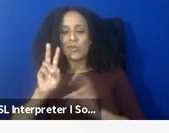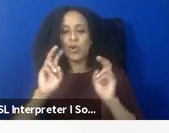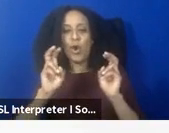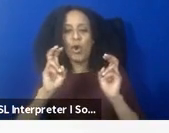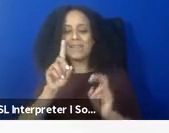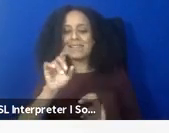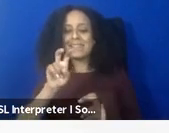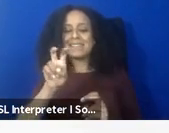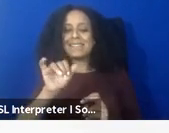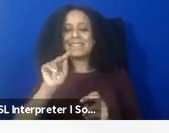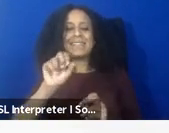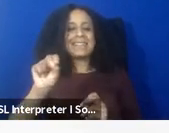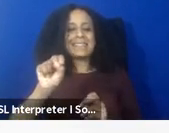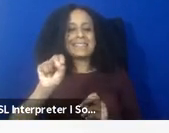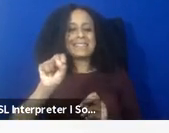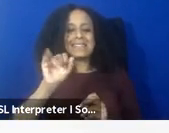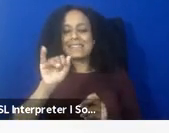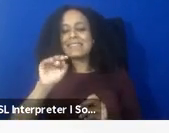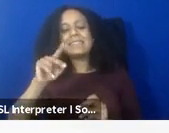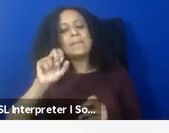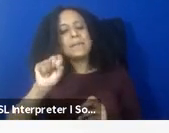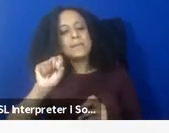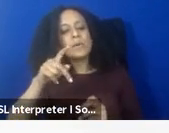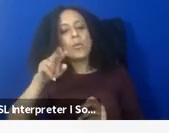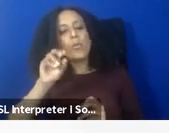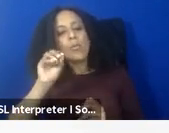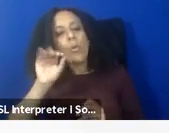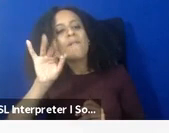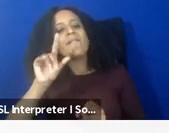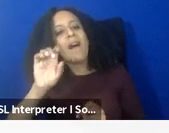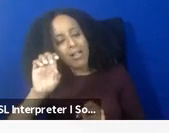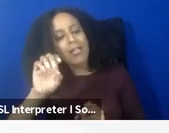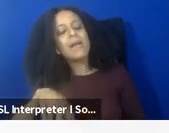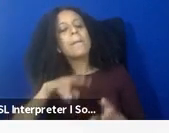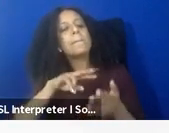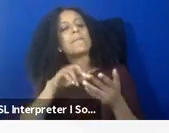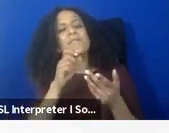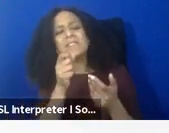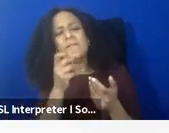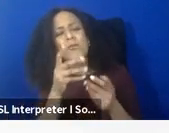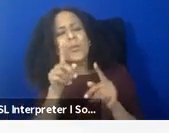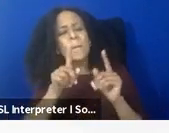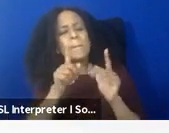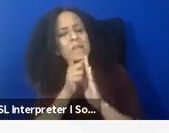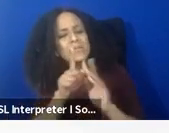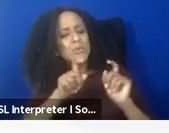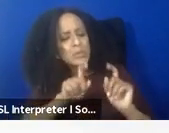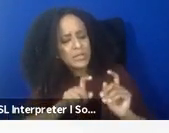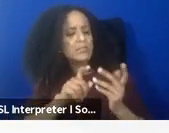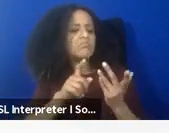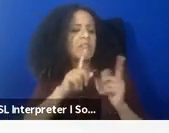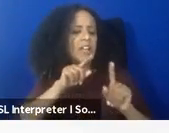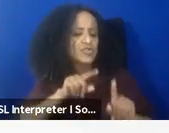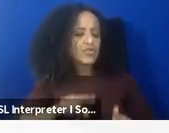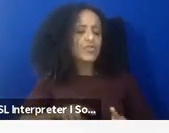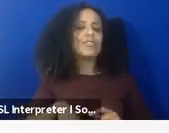Symptom Profile. It's 31 questions. It's a Likert scale. It takes a few minutes to fill out, but it's going to screen for the